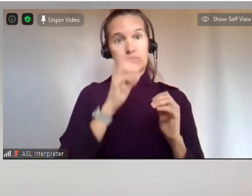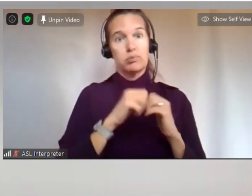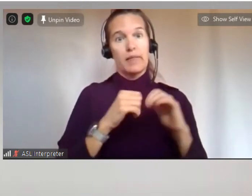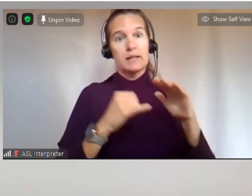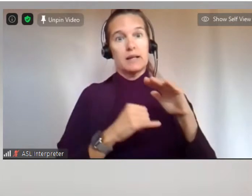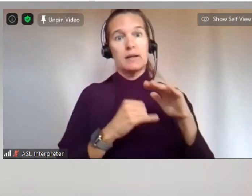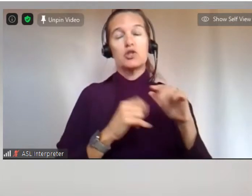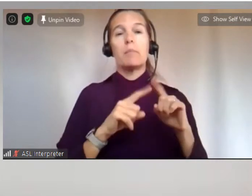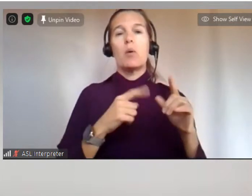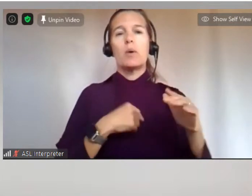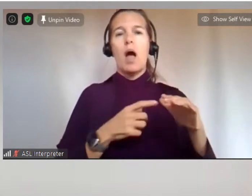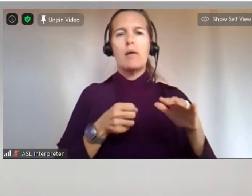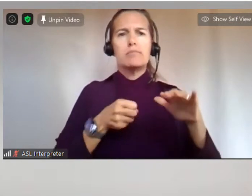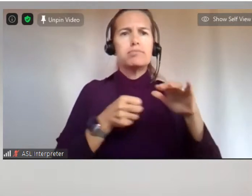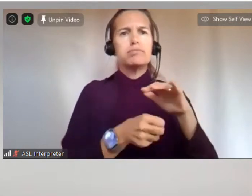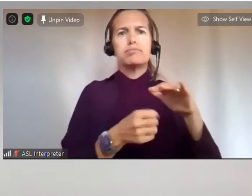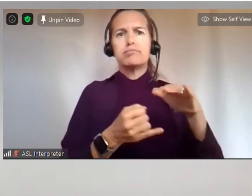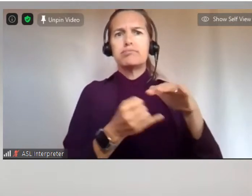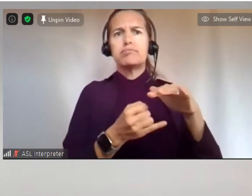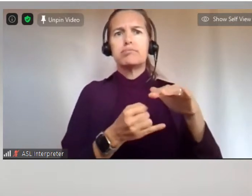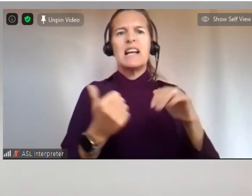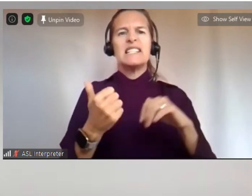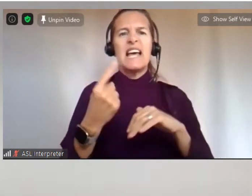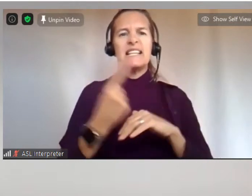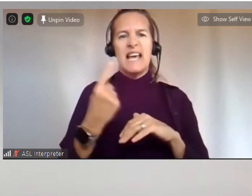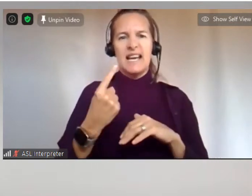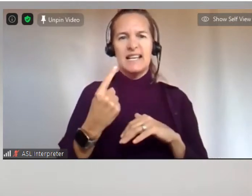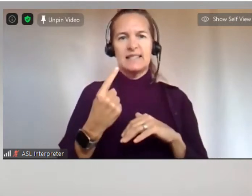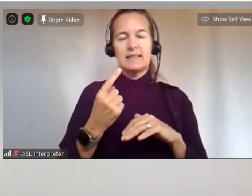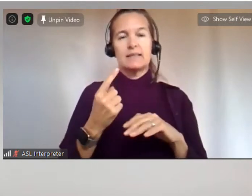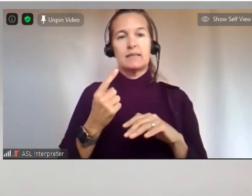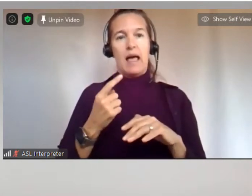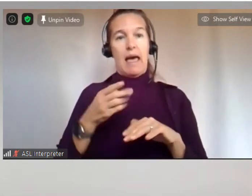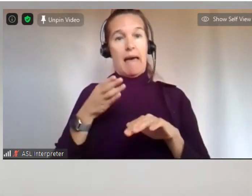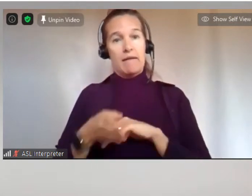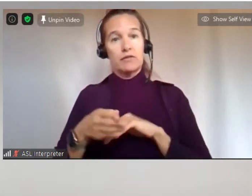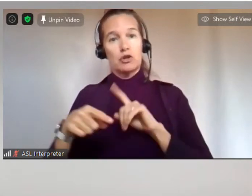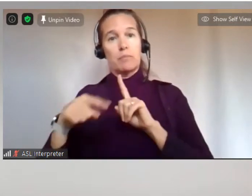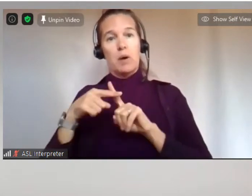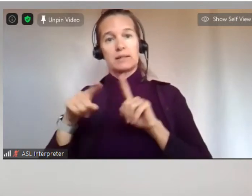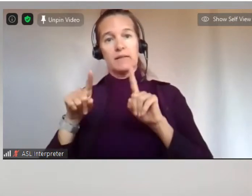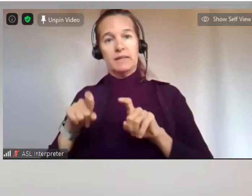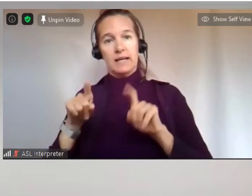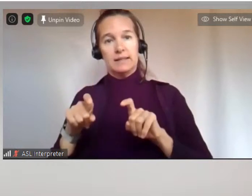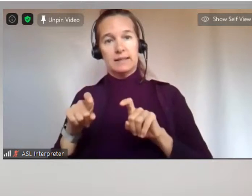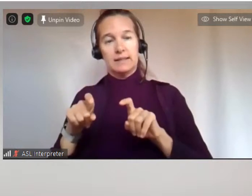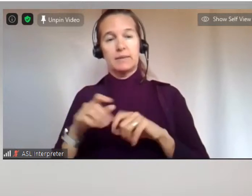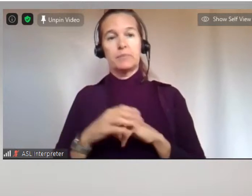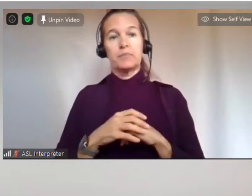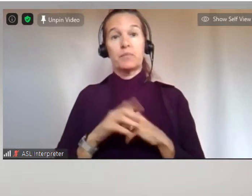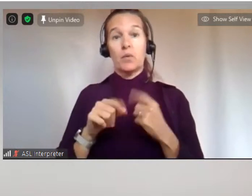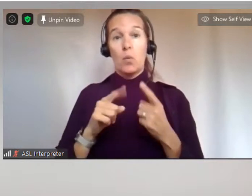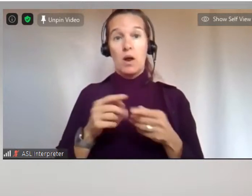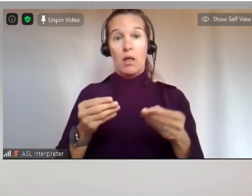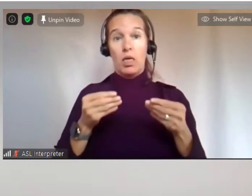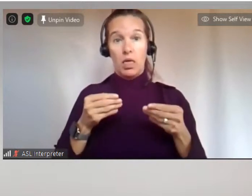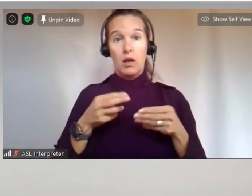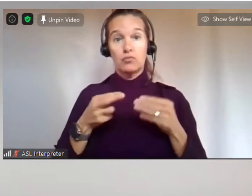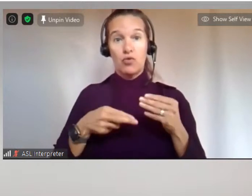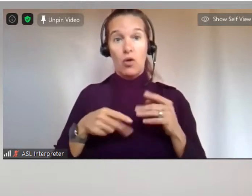isolate them for 10 days after their test has been shown to be positive, because in that 10